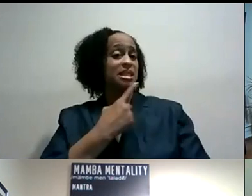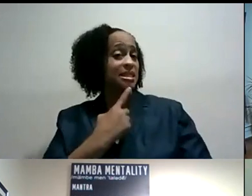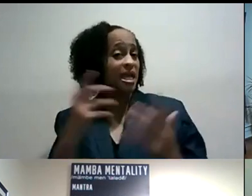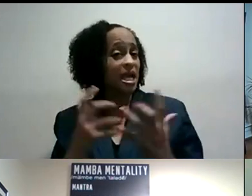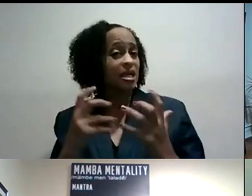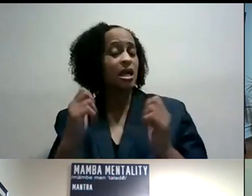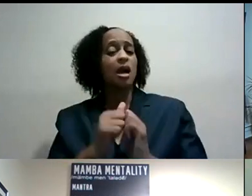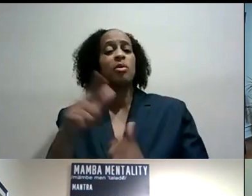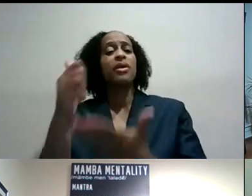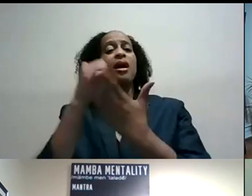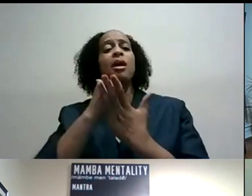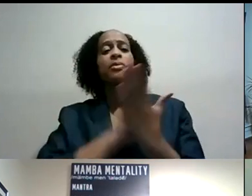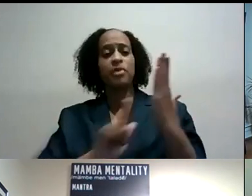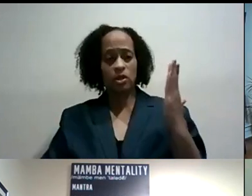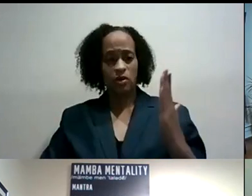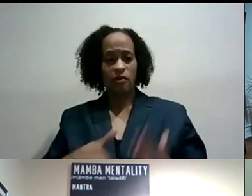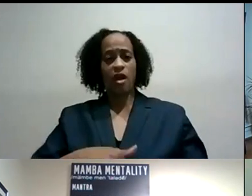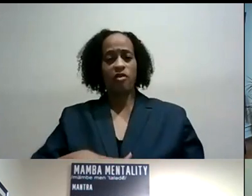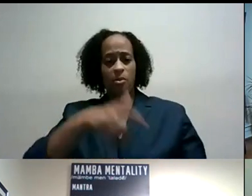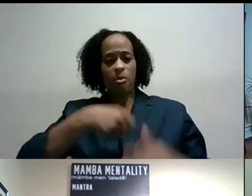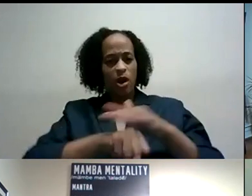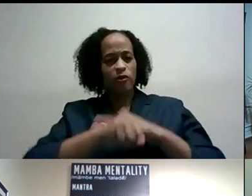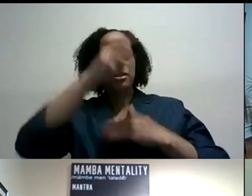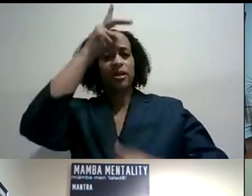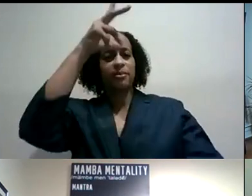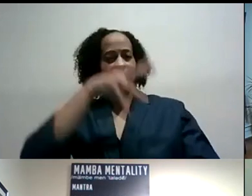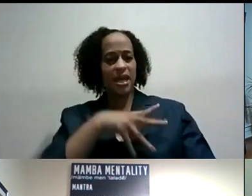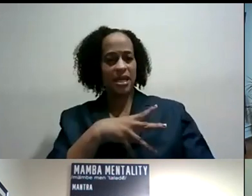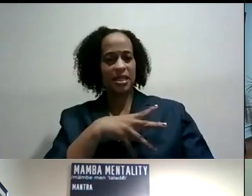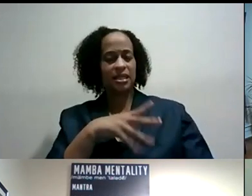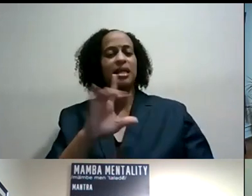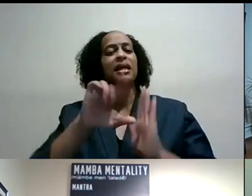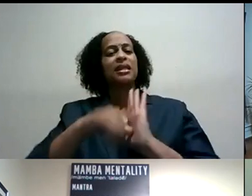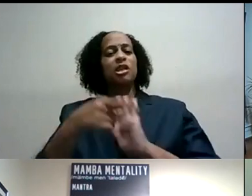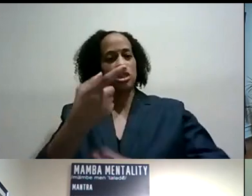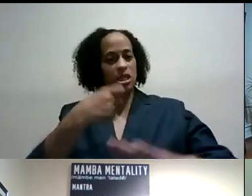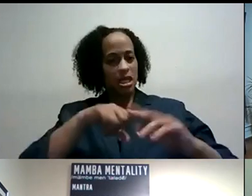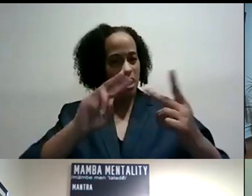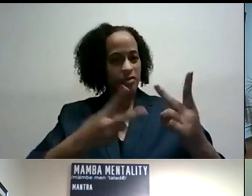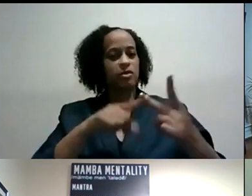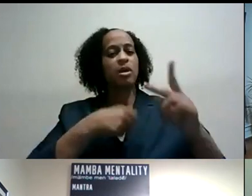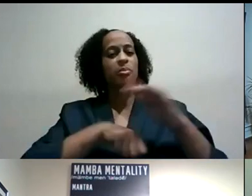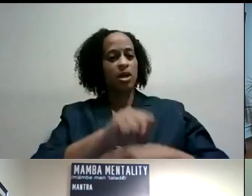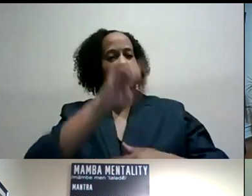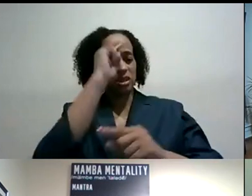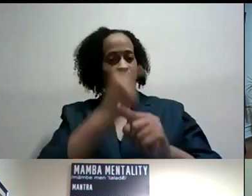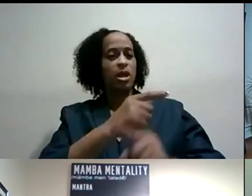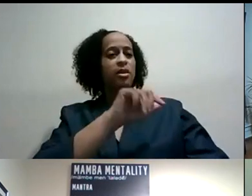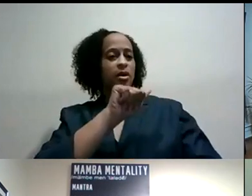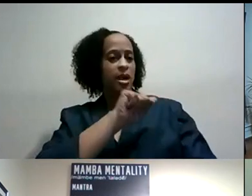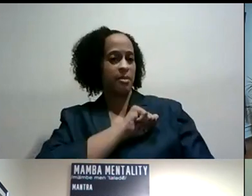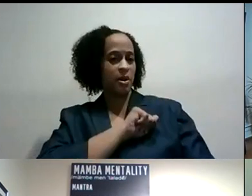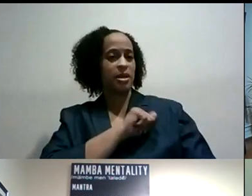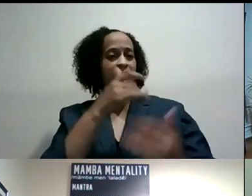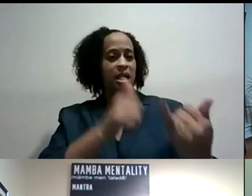the help of the Lord, I have brought forth a man." Later, she gave birth to his brother Abel. Now,